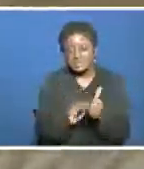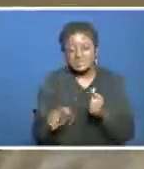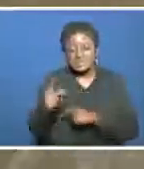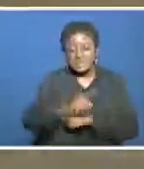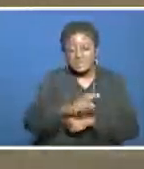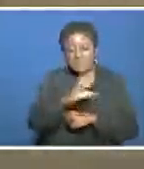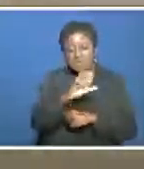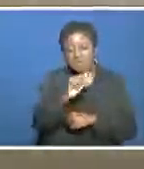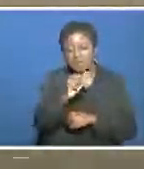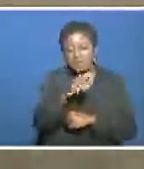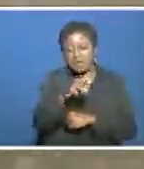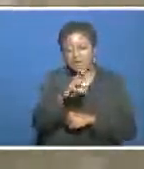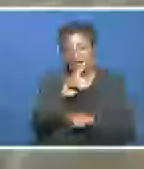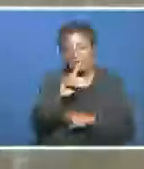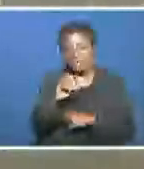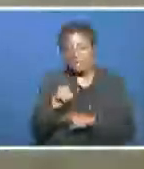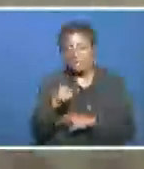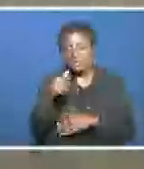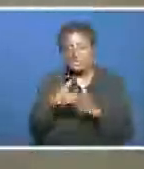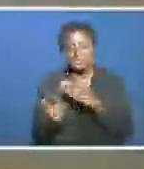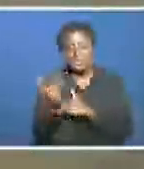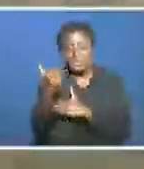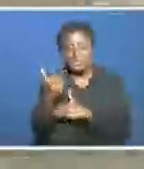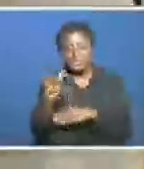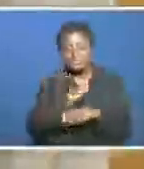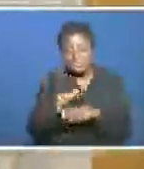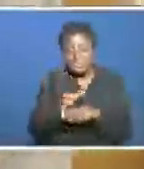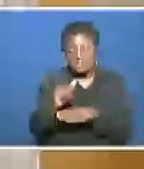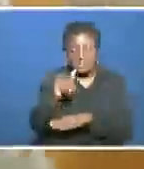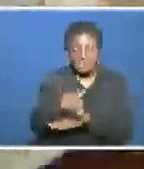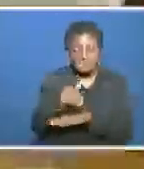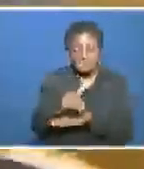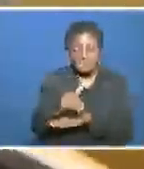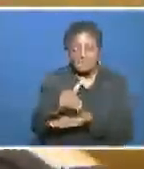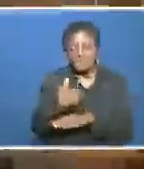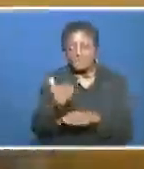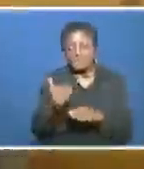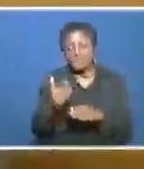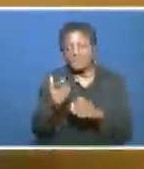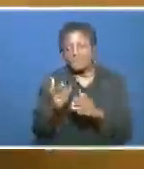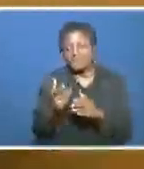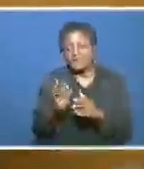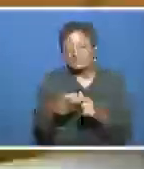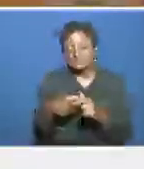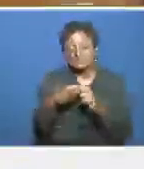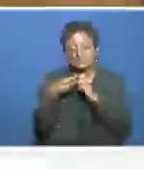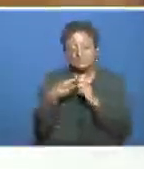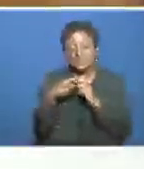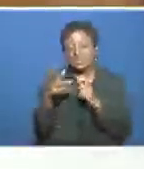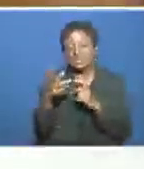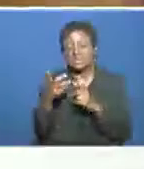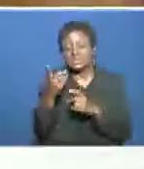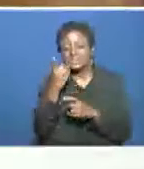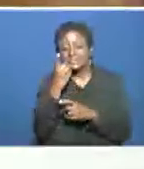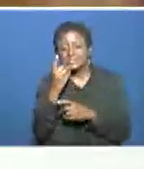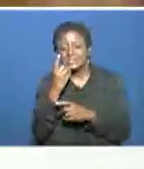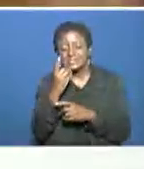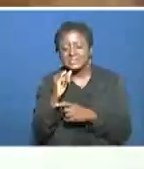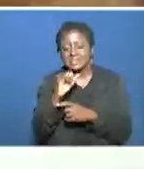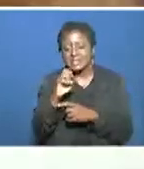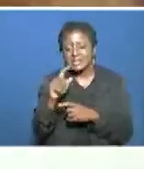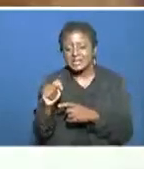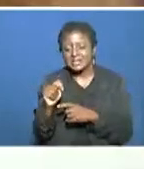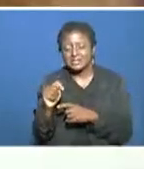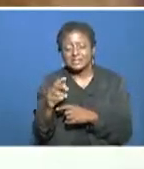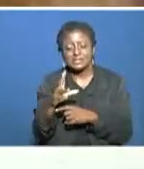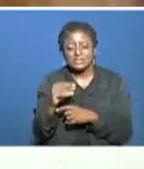evenings, eating up to 6-7 meals every day. And that's just strict diet and, no cheating, to get the best of your